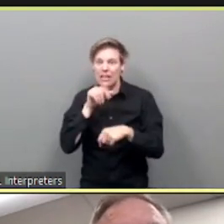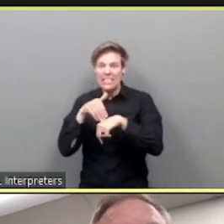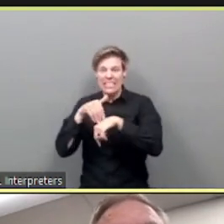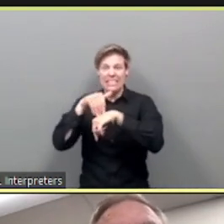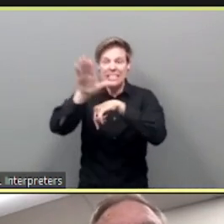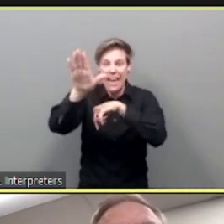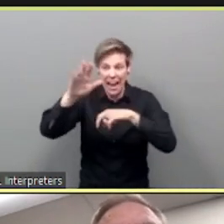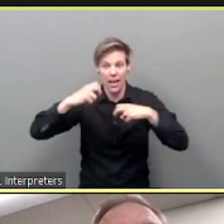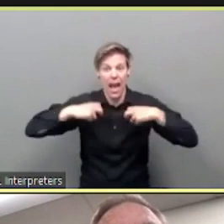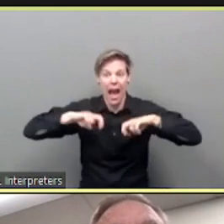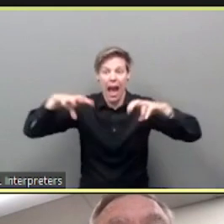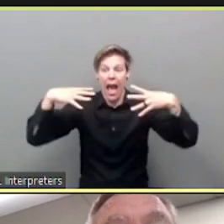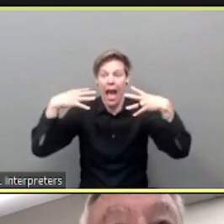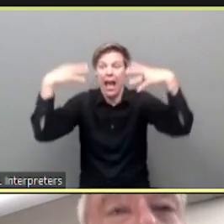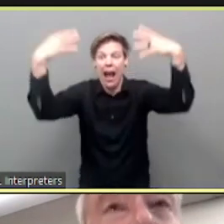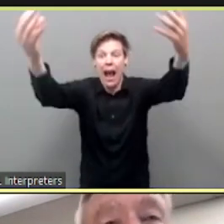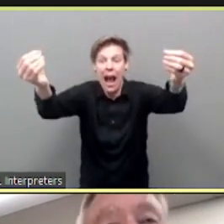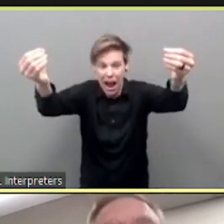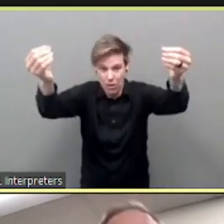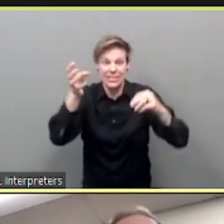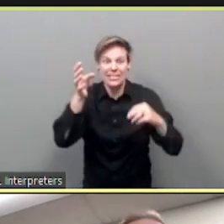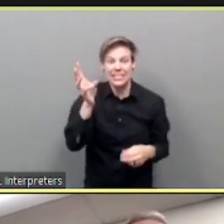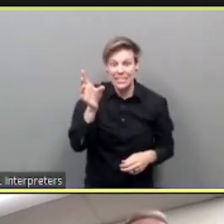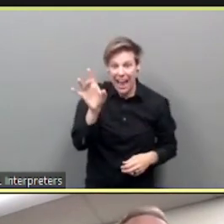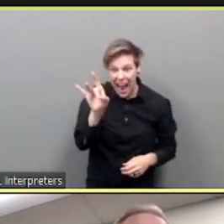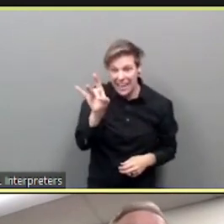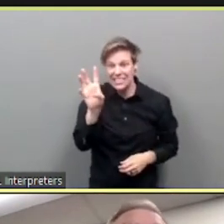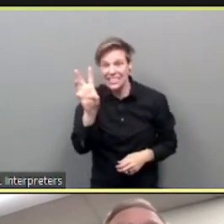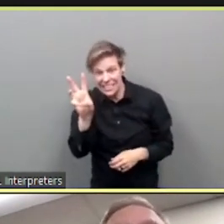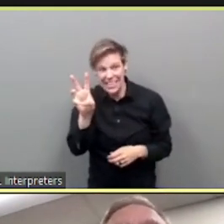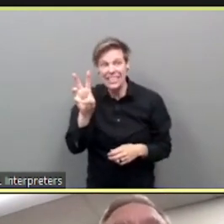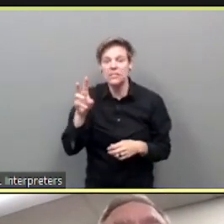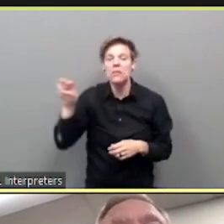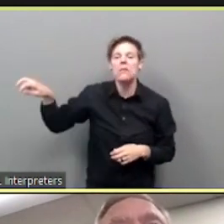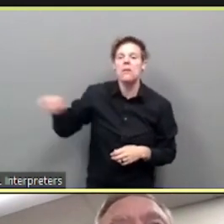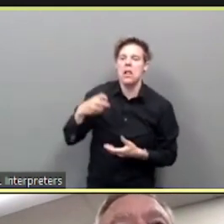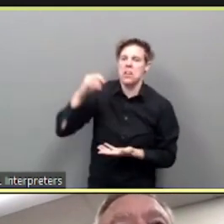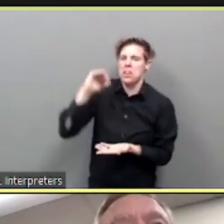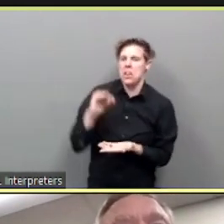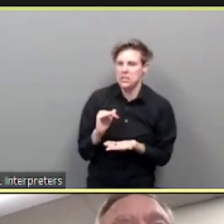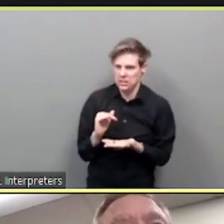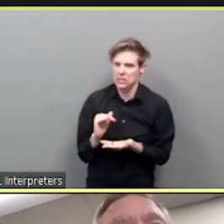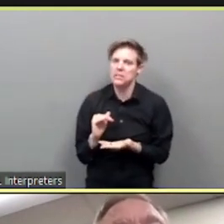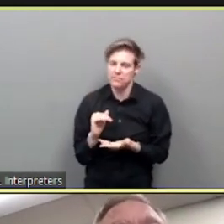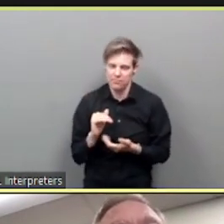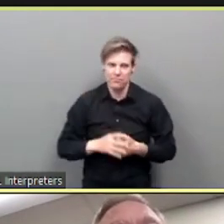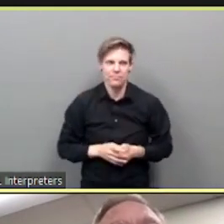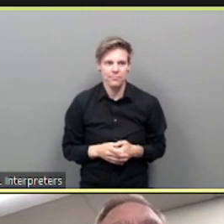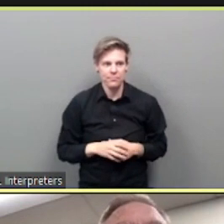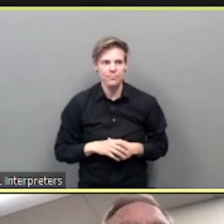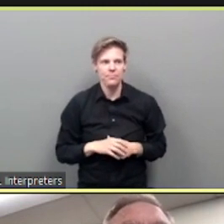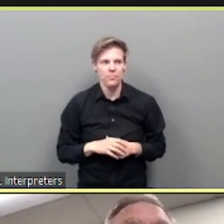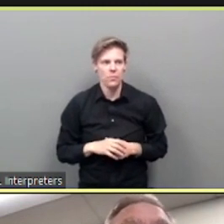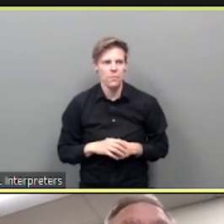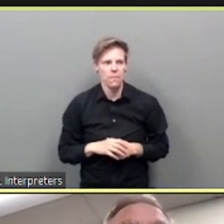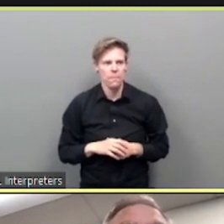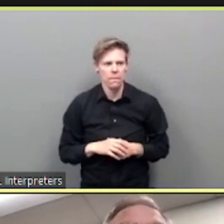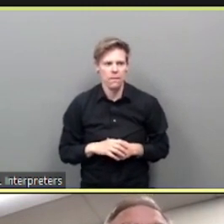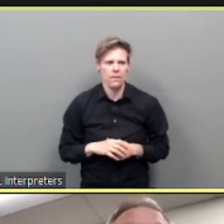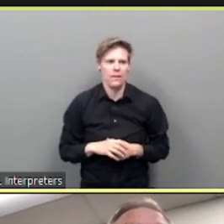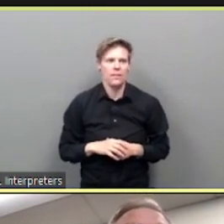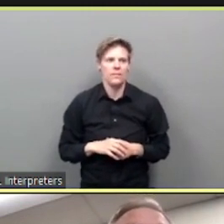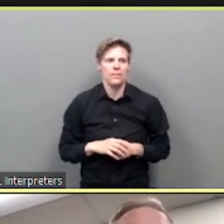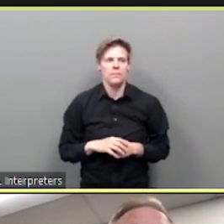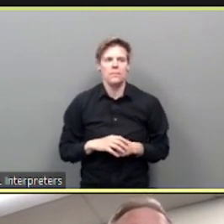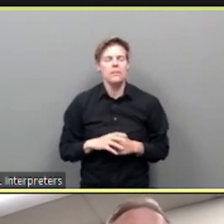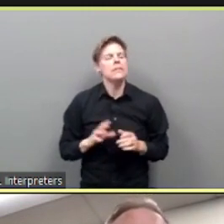state than we have out of state people in hospital beds. So we're still, this is something that we rely heavily on